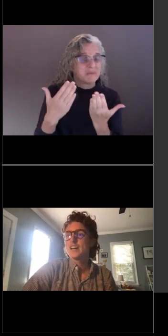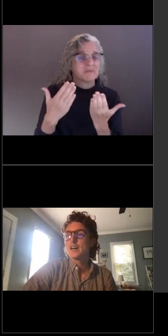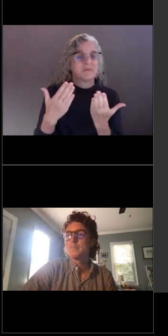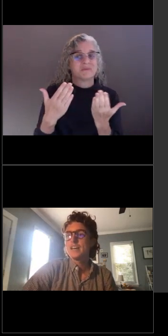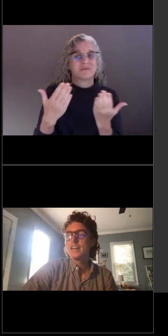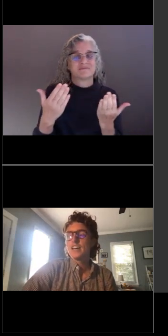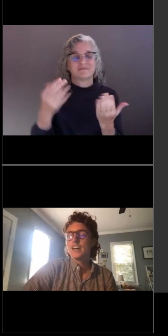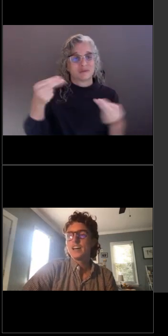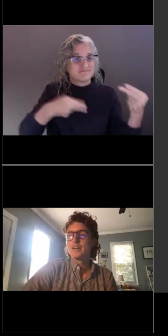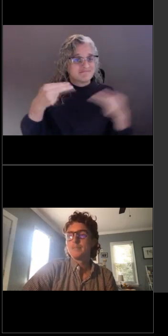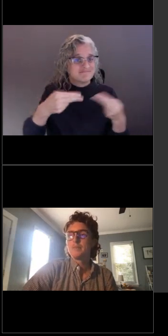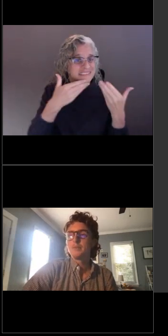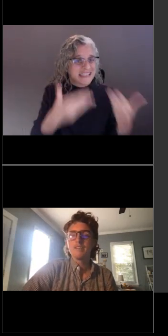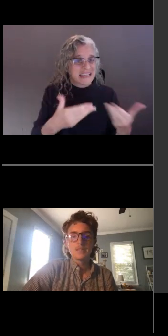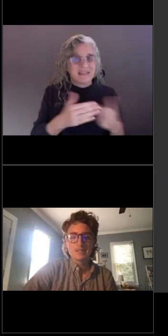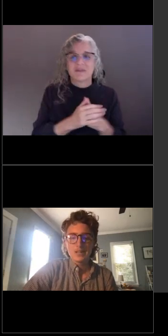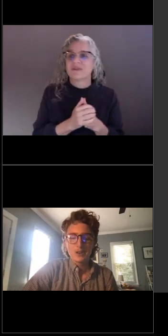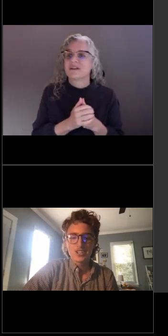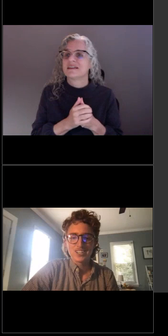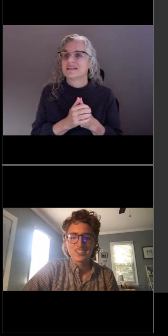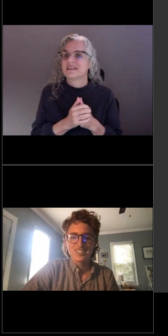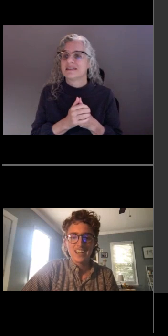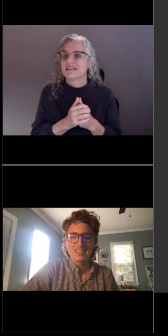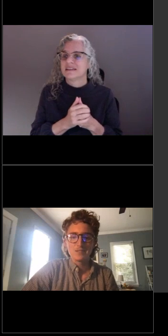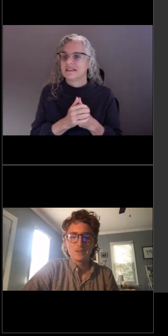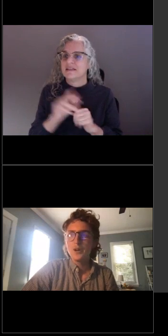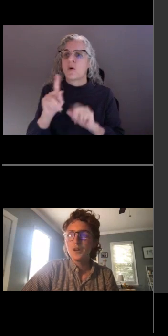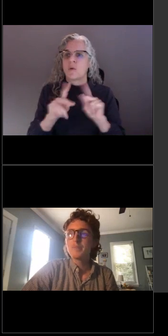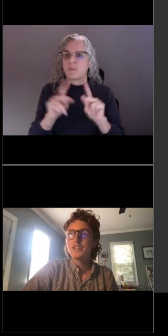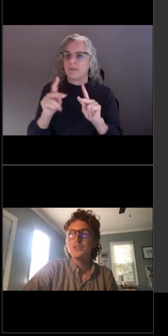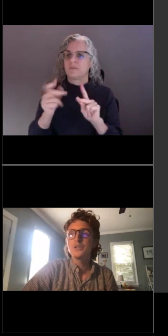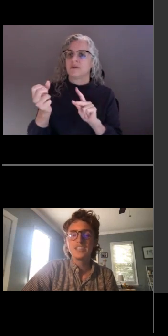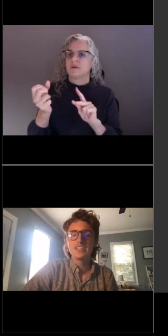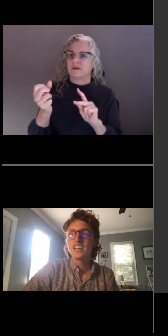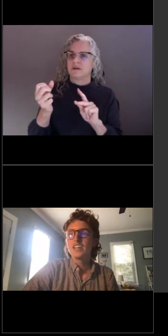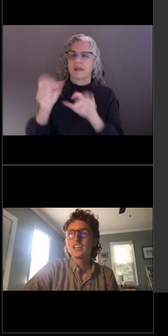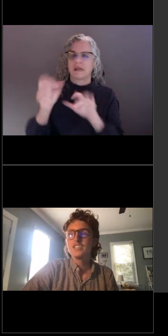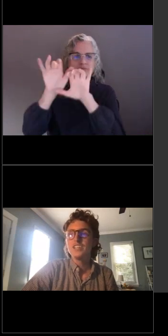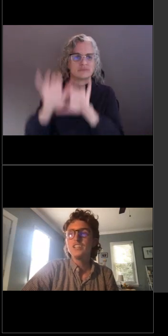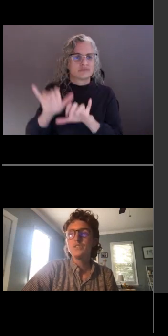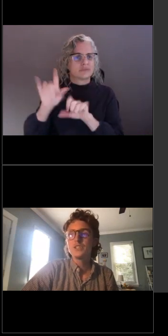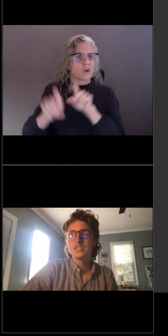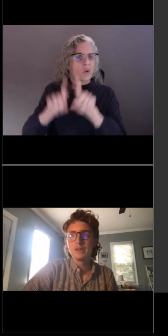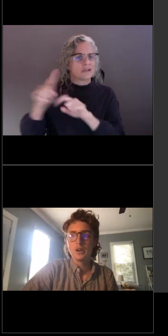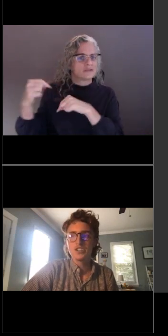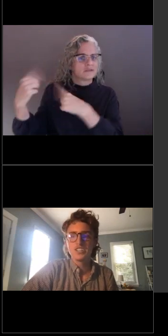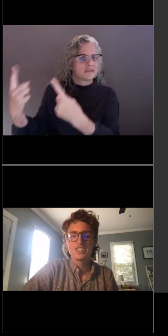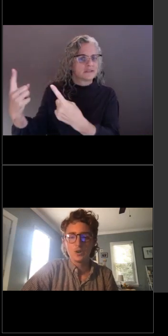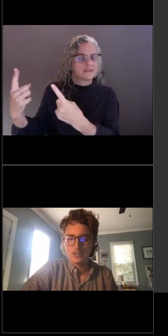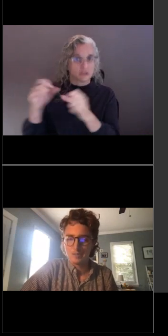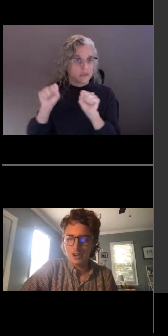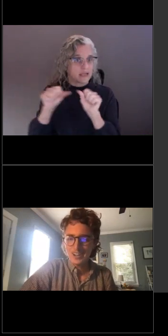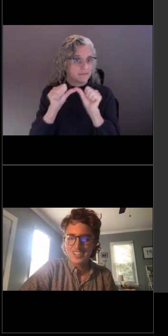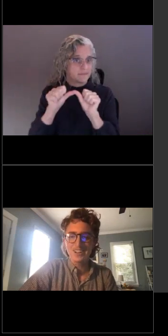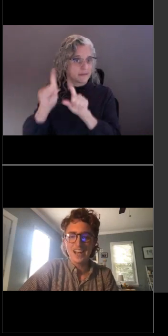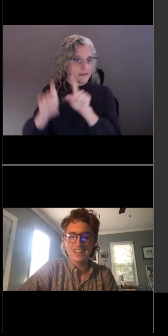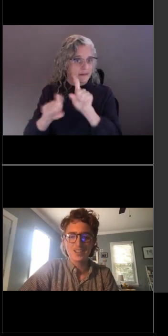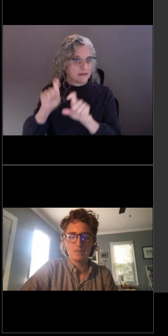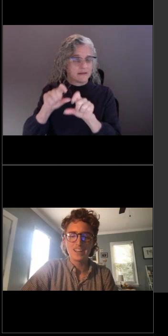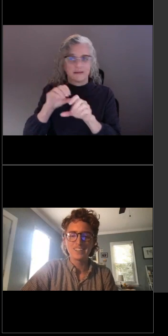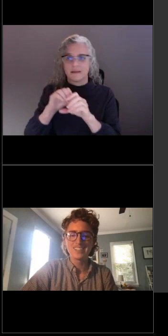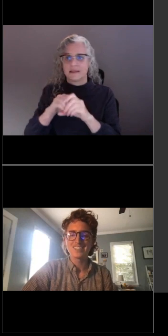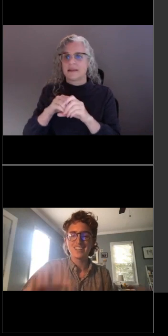see some people have been submitting questions as we've been going, but you can continue to submit questions in the question box,